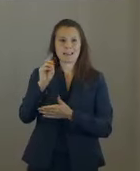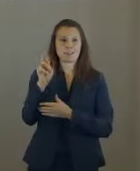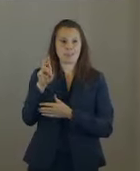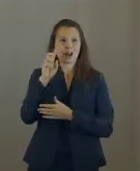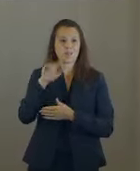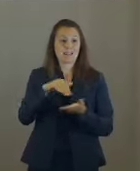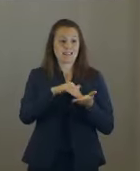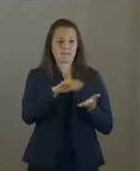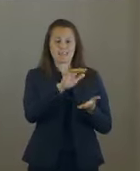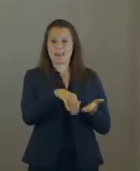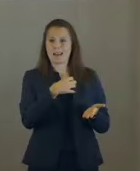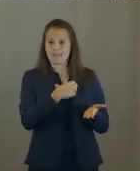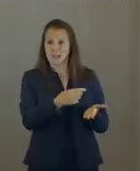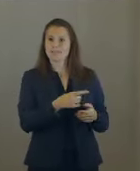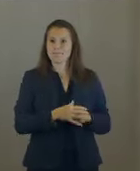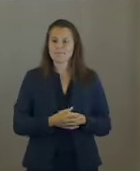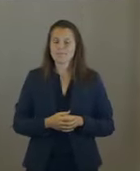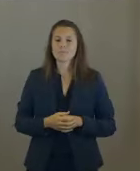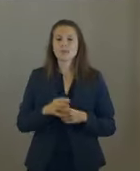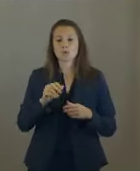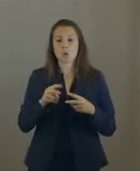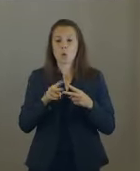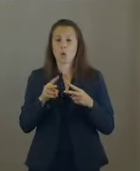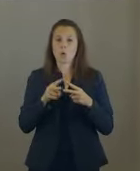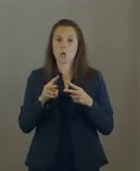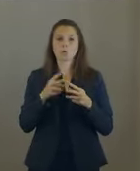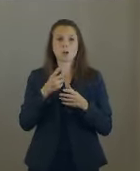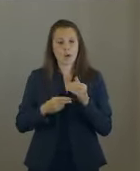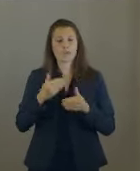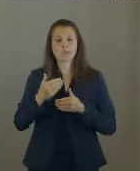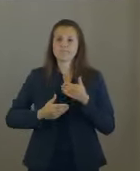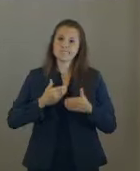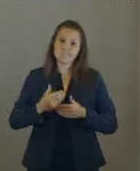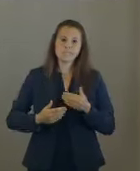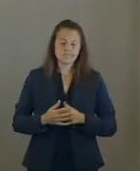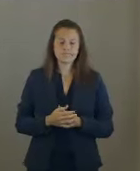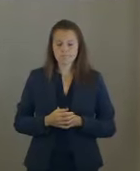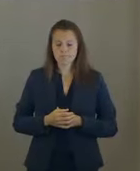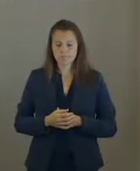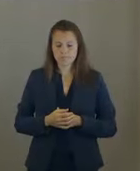for the dismissal of that complaint as well. So those are both proceeding along.